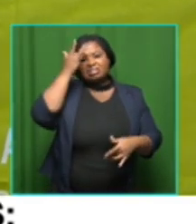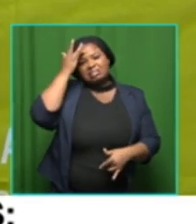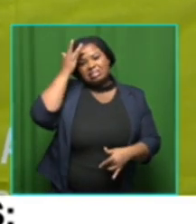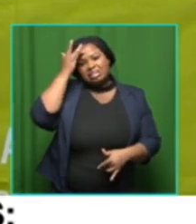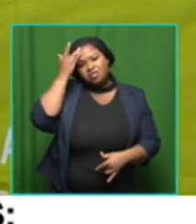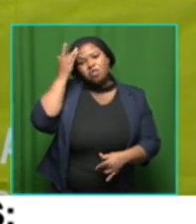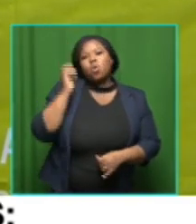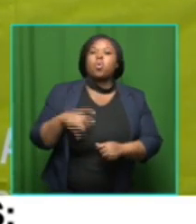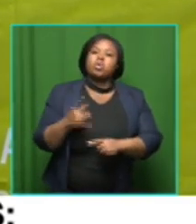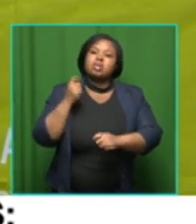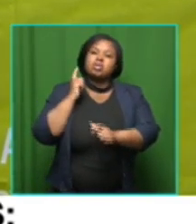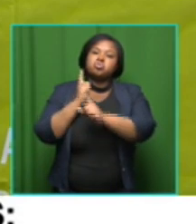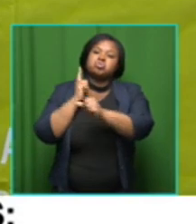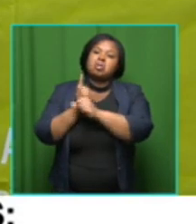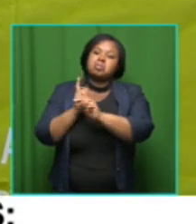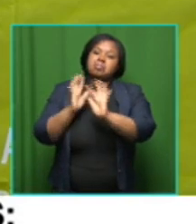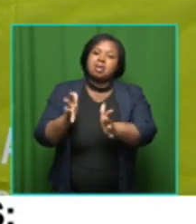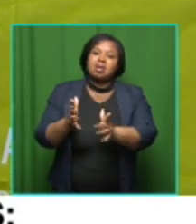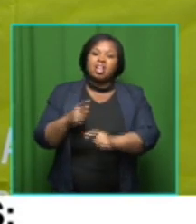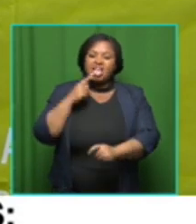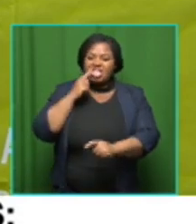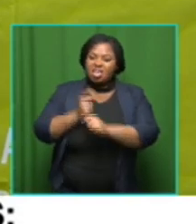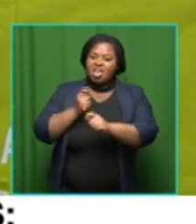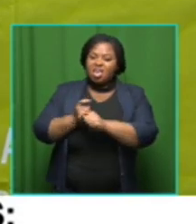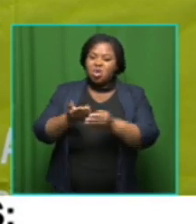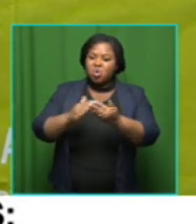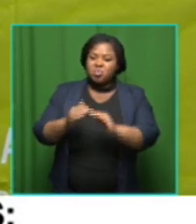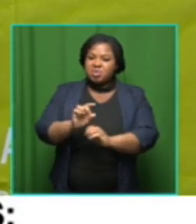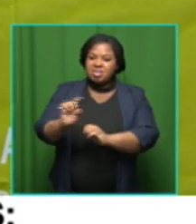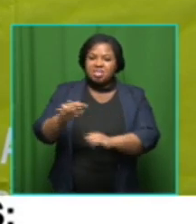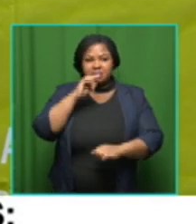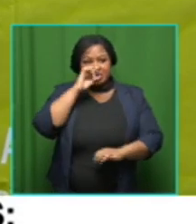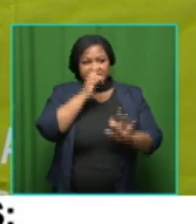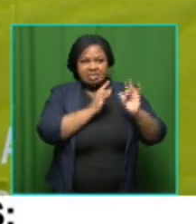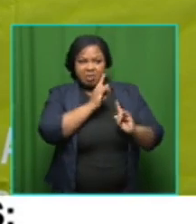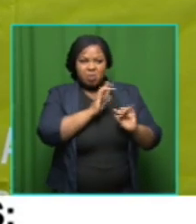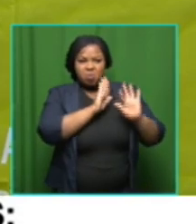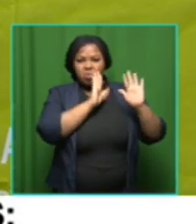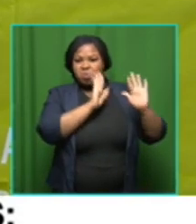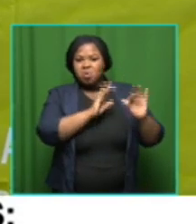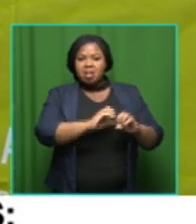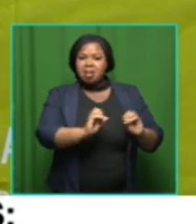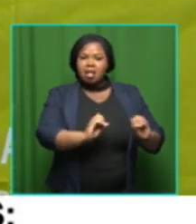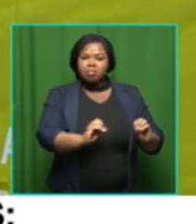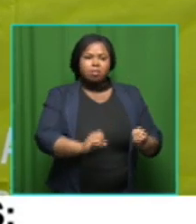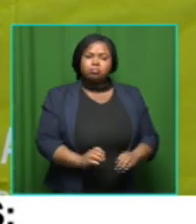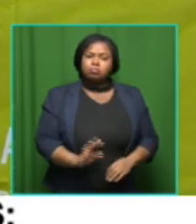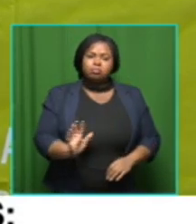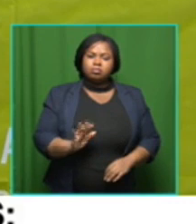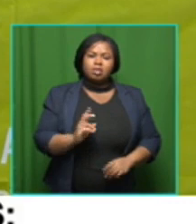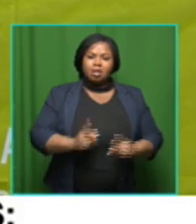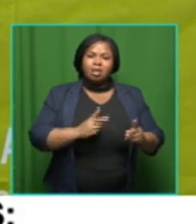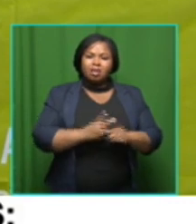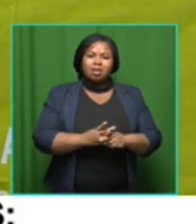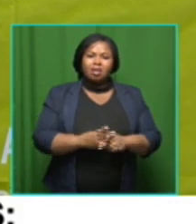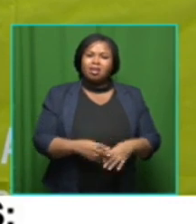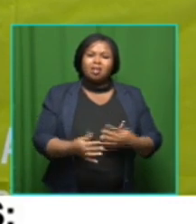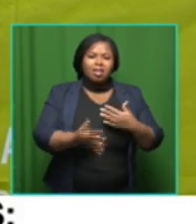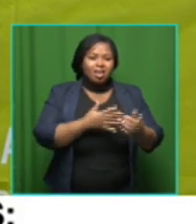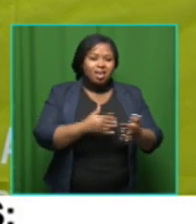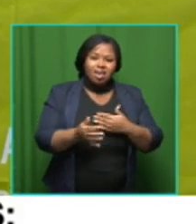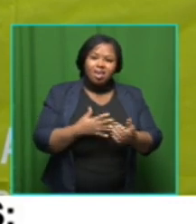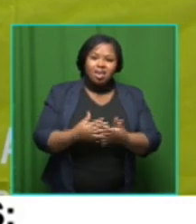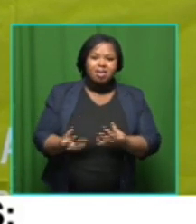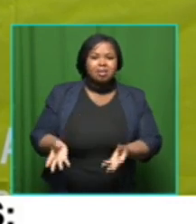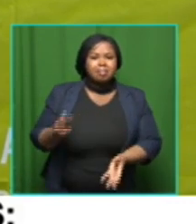in township, informal settlements, and not in suburbs, or the other way around, that you only got to get it in suburbs, again, those